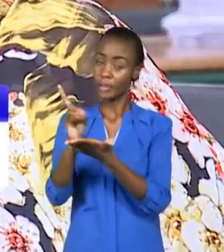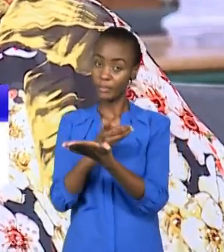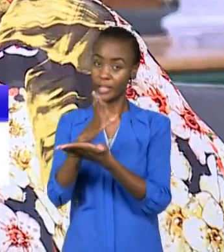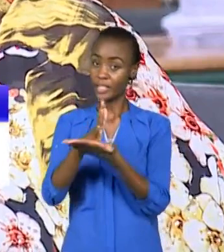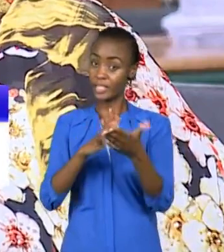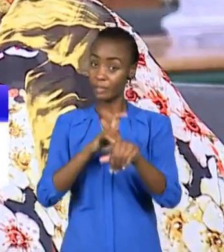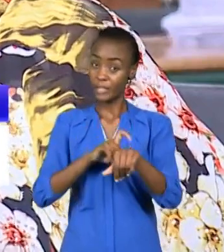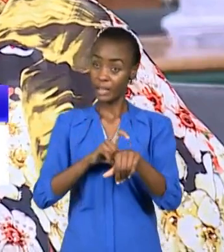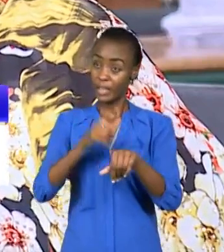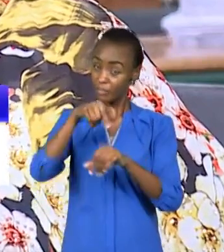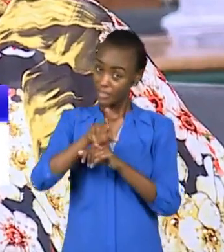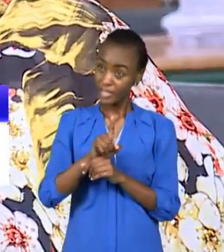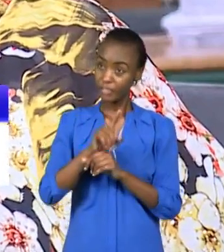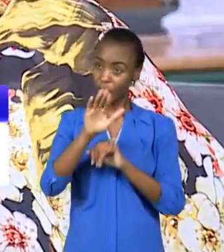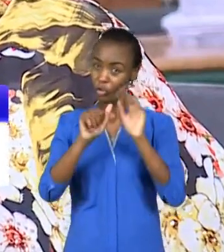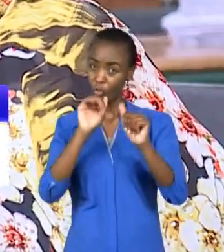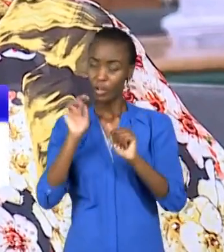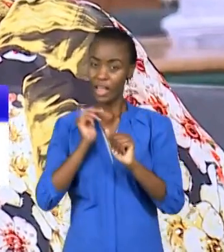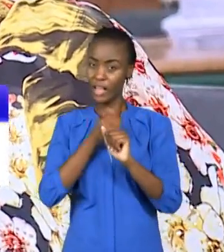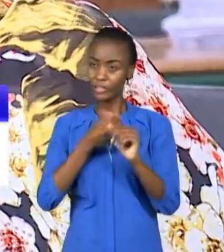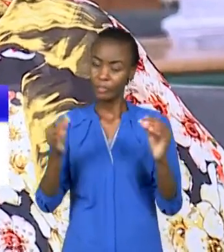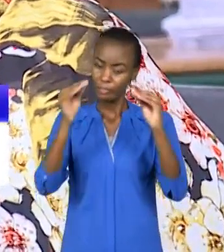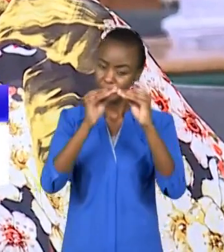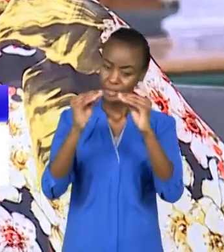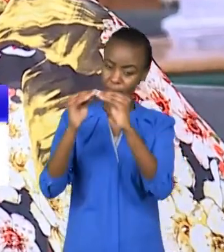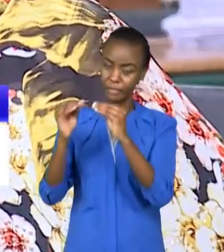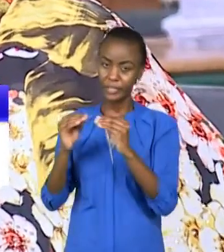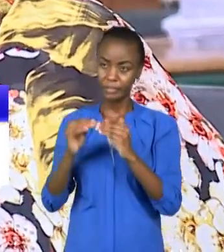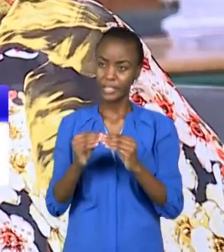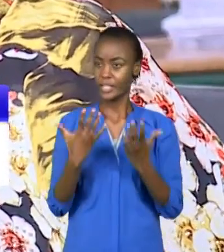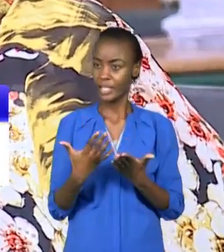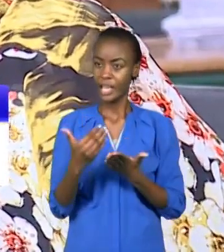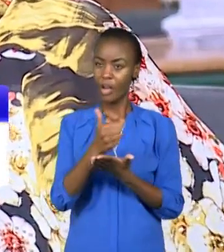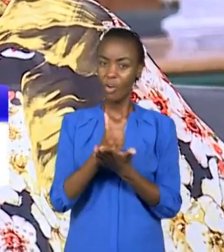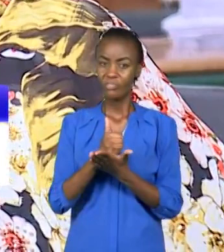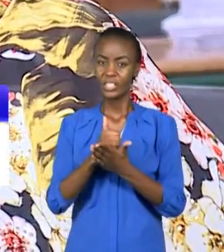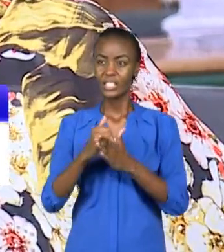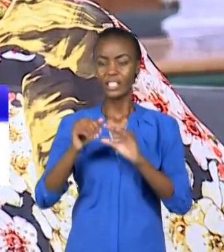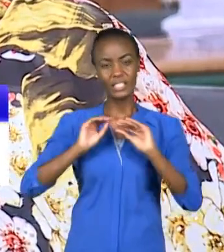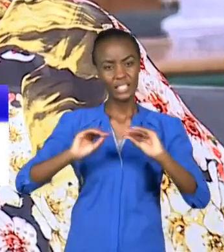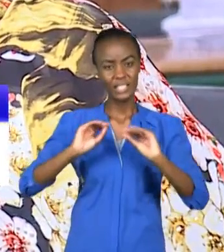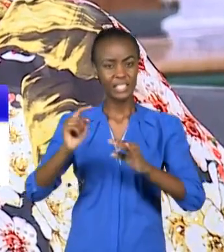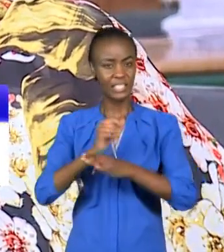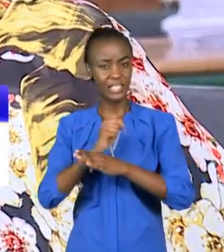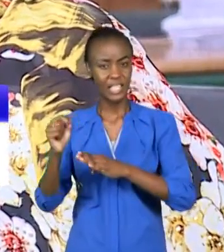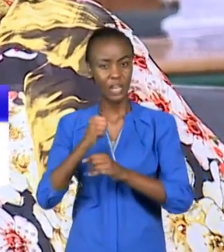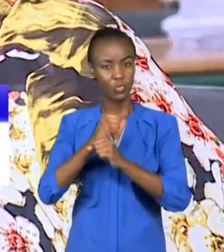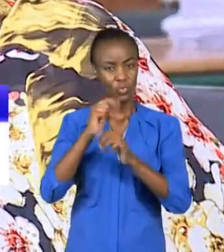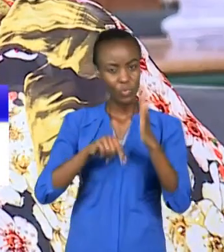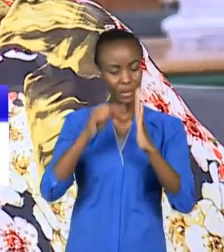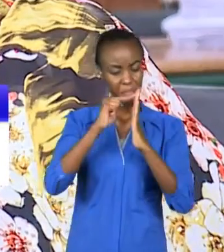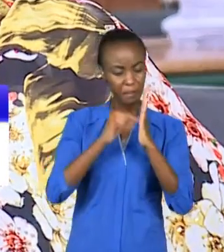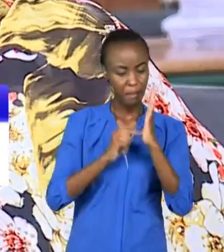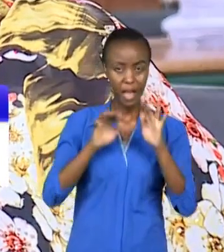occasionally, she calls us for briefs in the office and she gives us some guidance of what we are supposed to do.